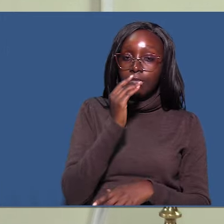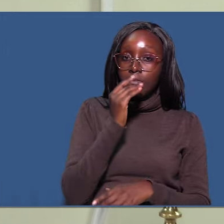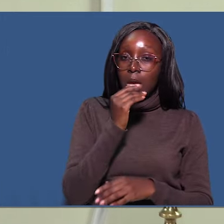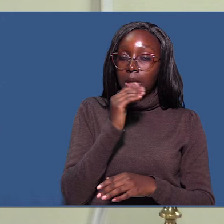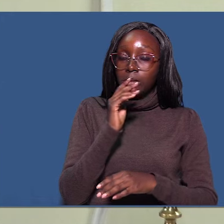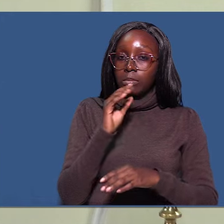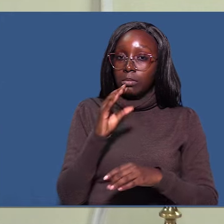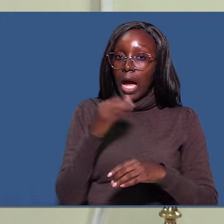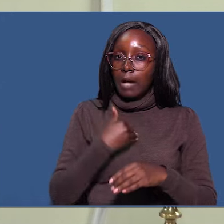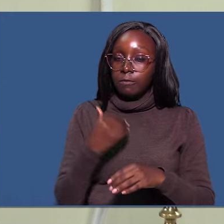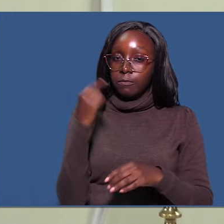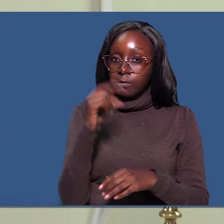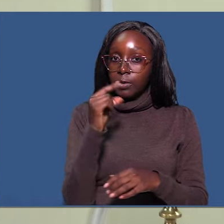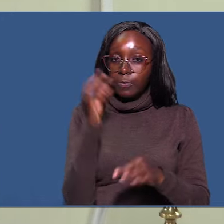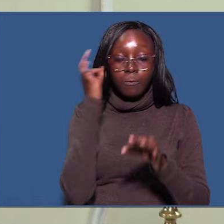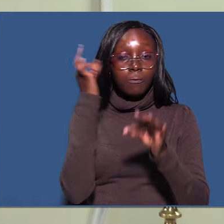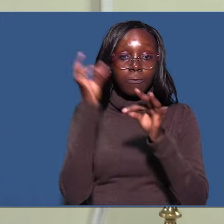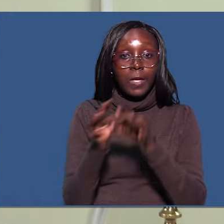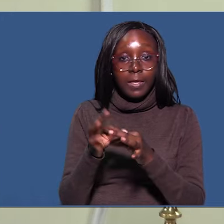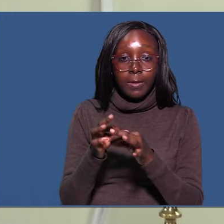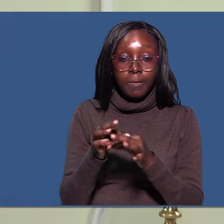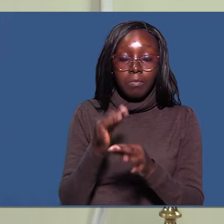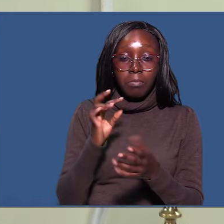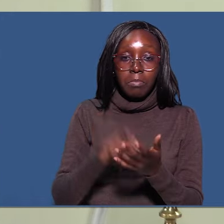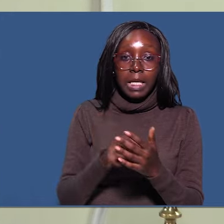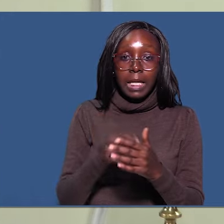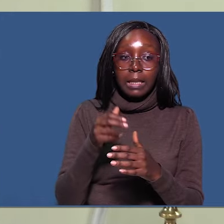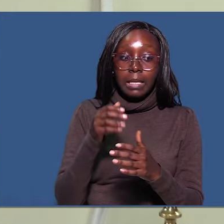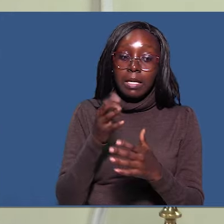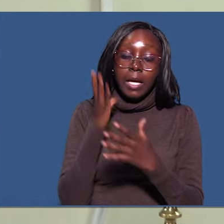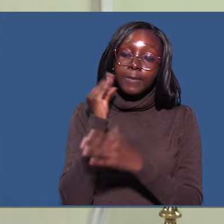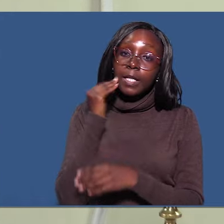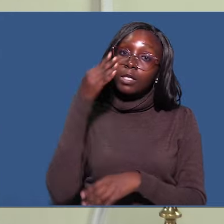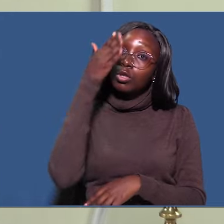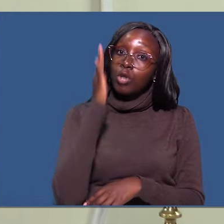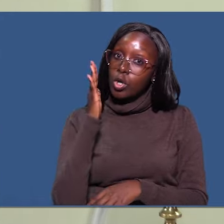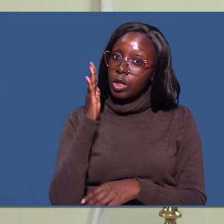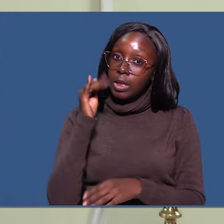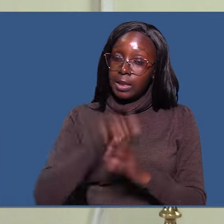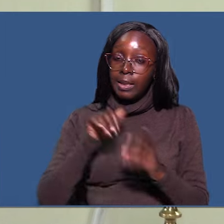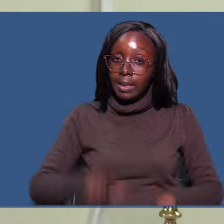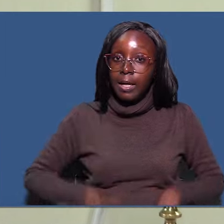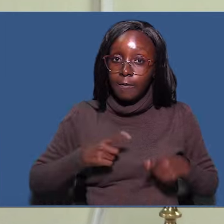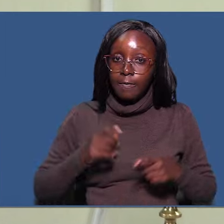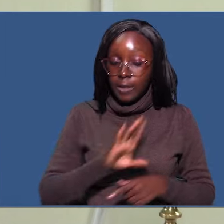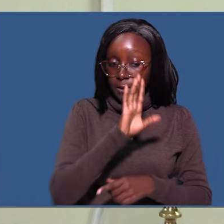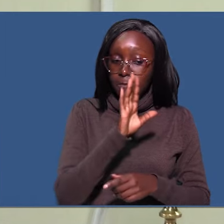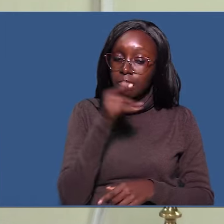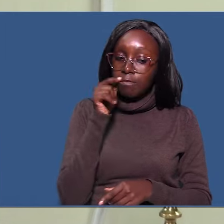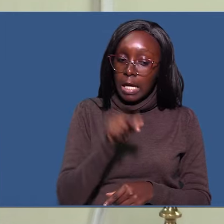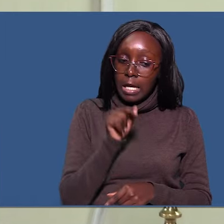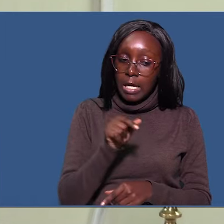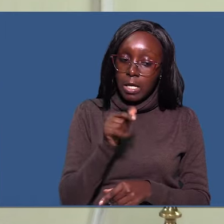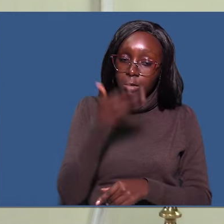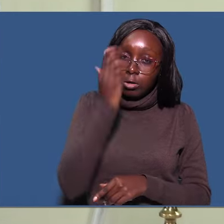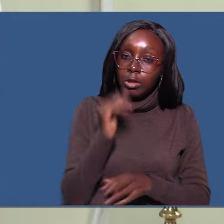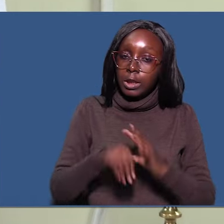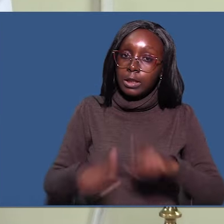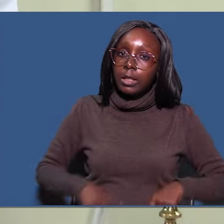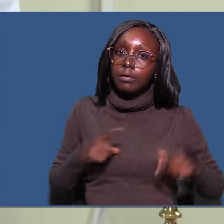God, they experience God's vindication. And this vindication is a judicial aspect